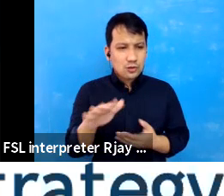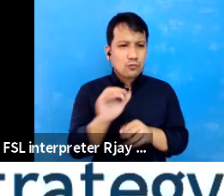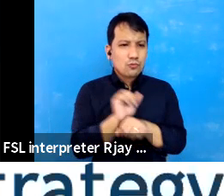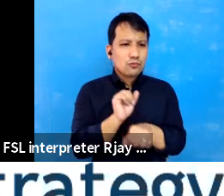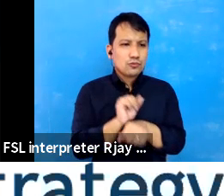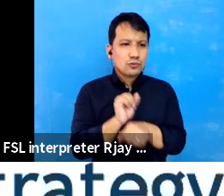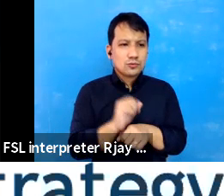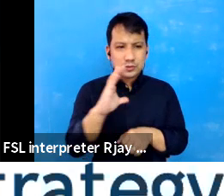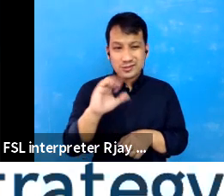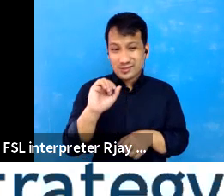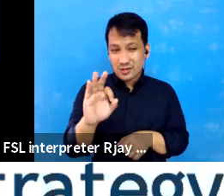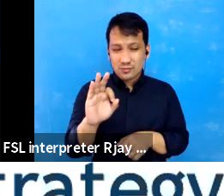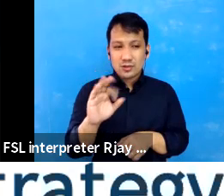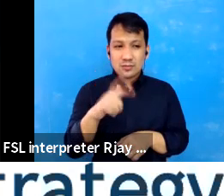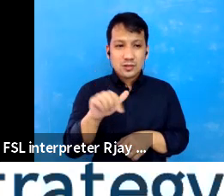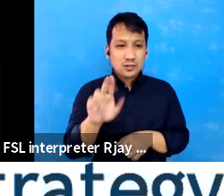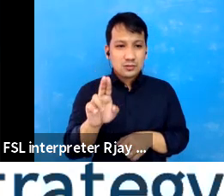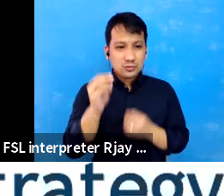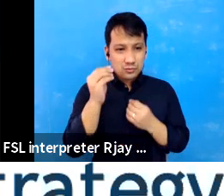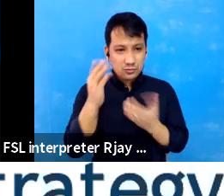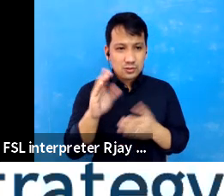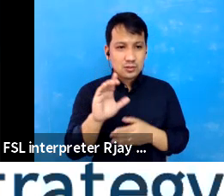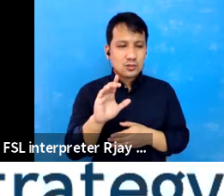meaning CFF's work with the local government,